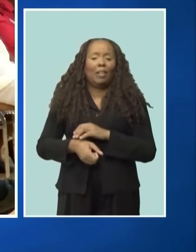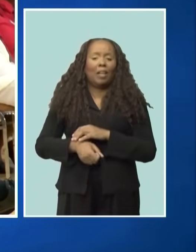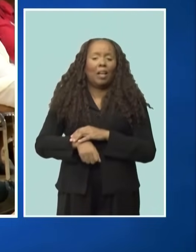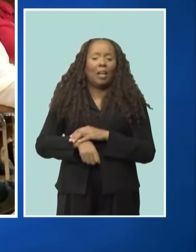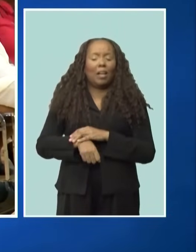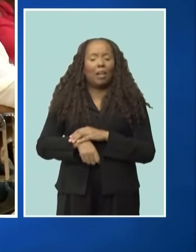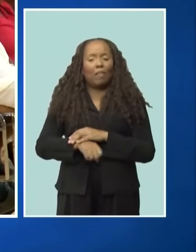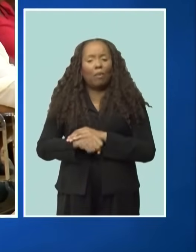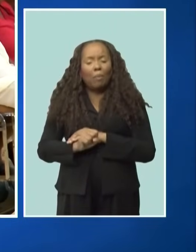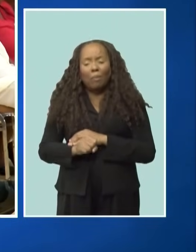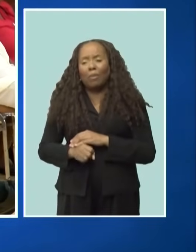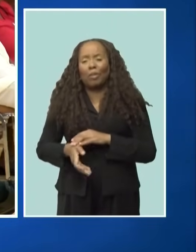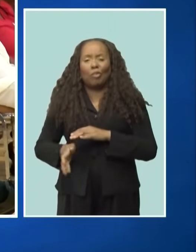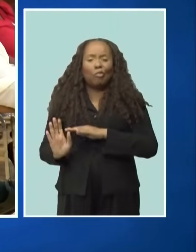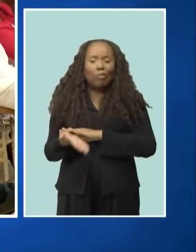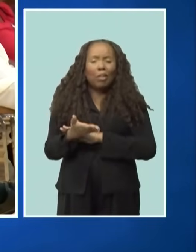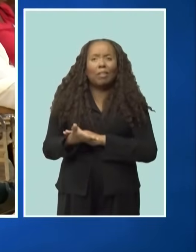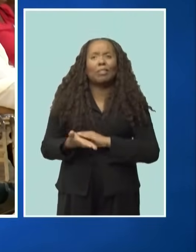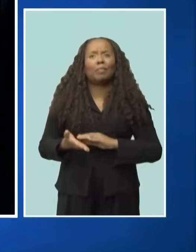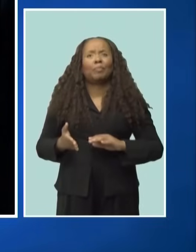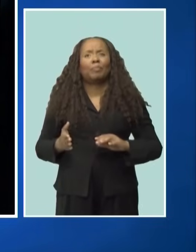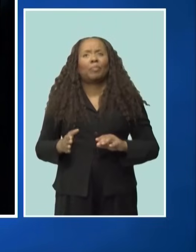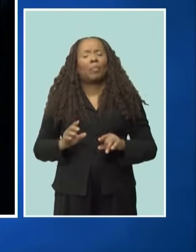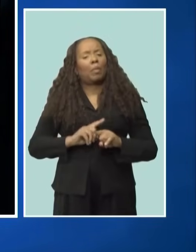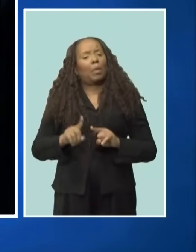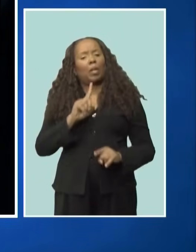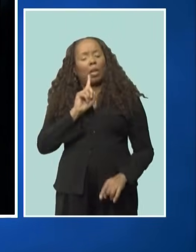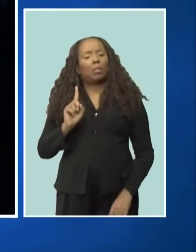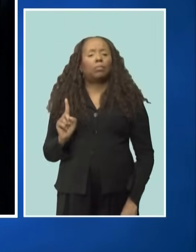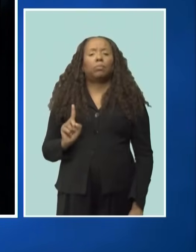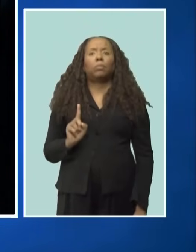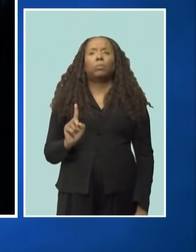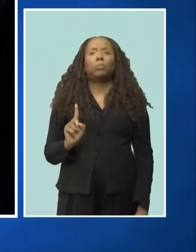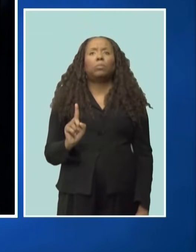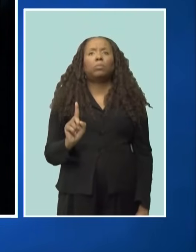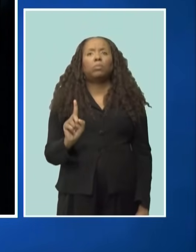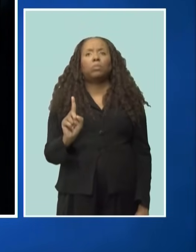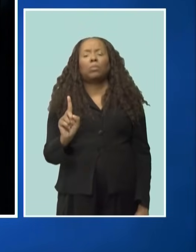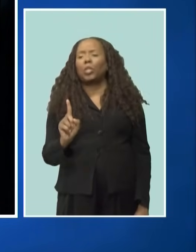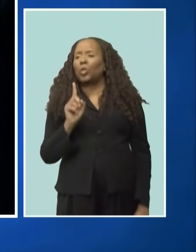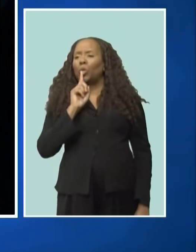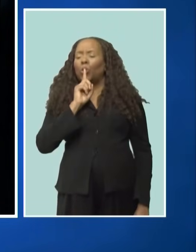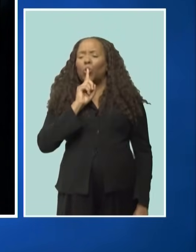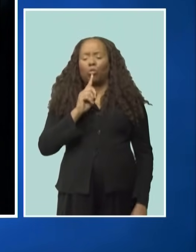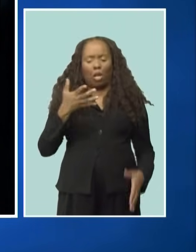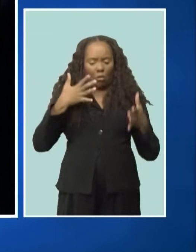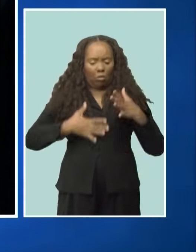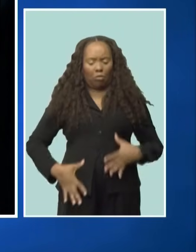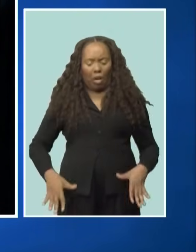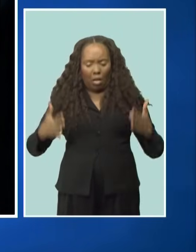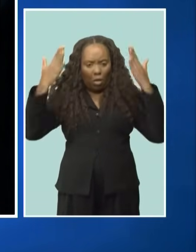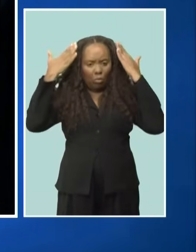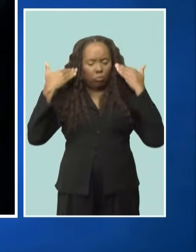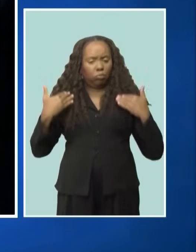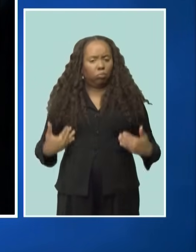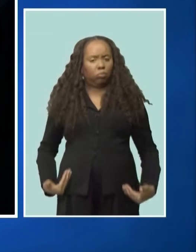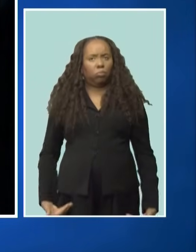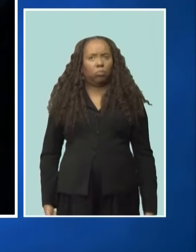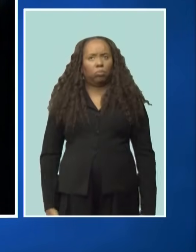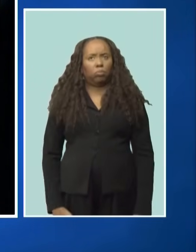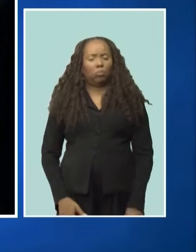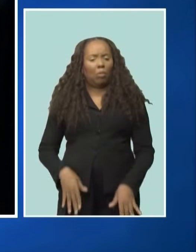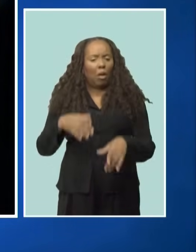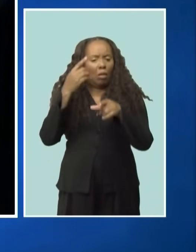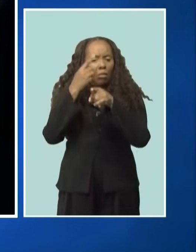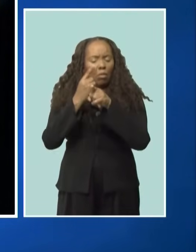His outstanding feature was the way he carried himself, always on point. He liked to be well dressed, and he